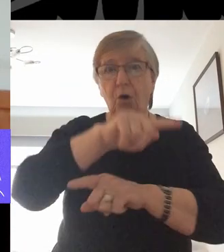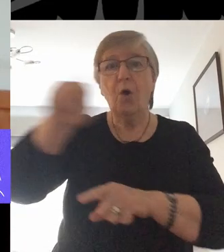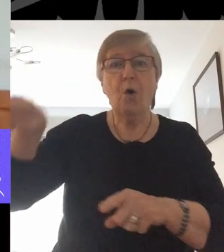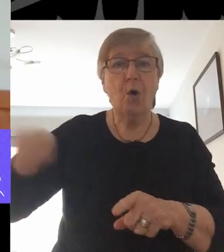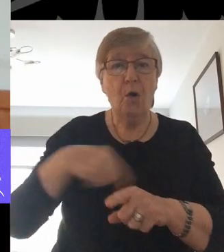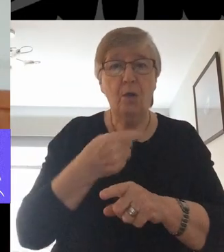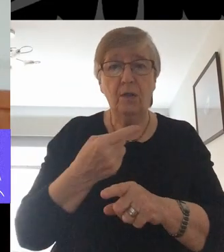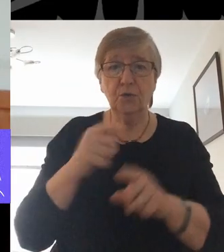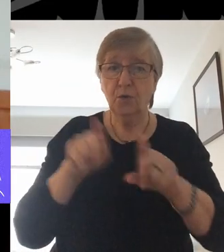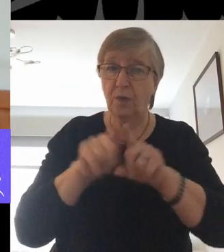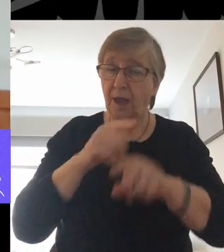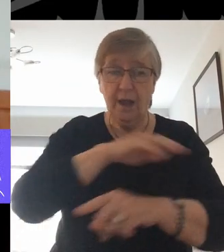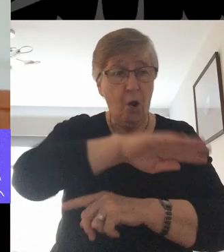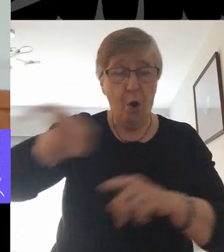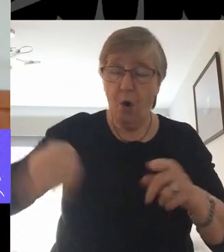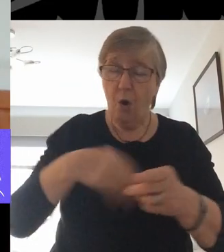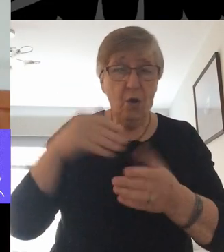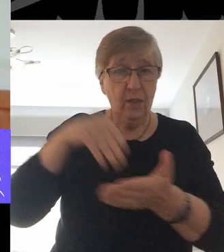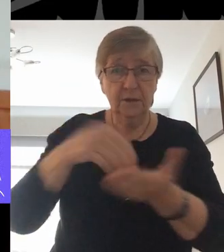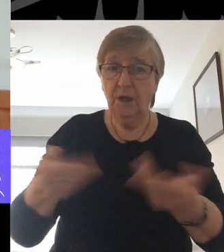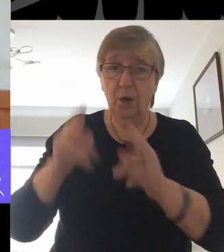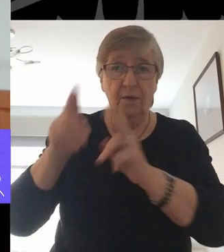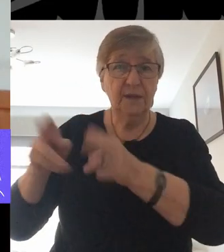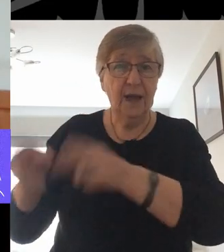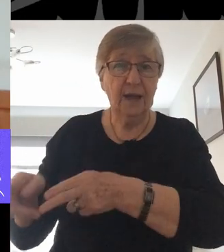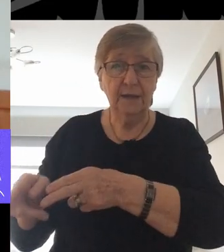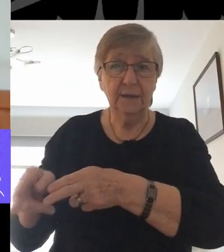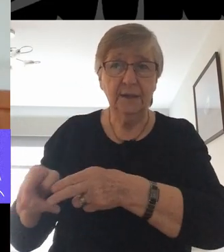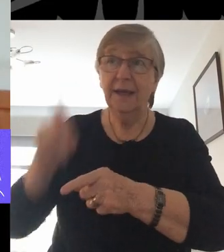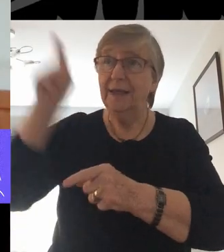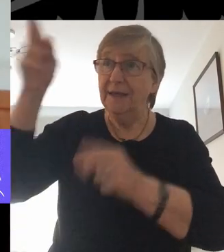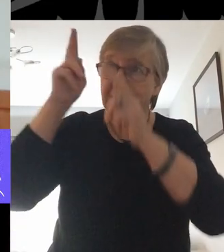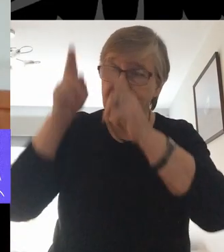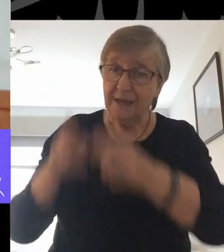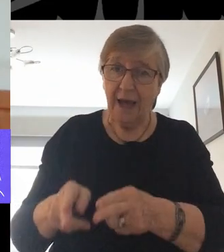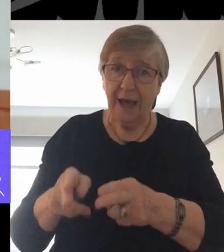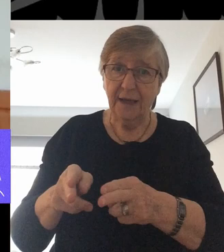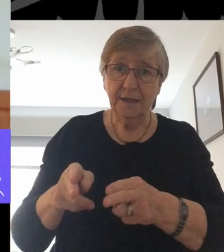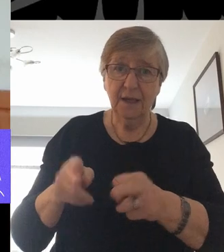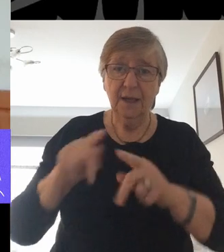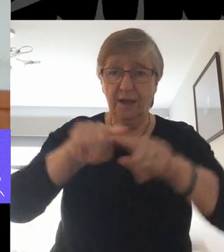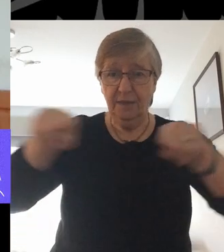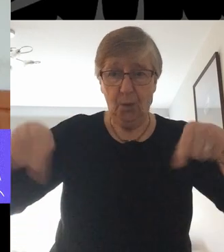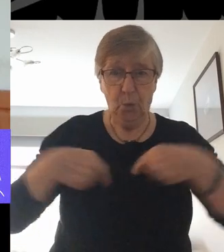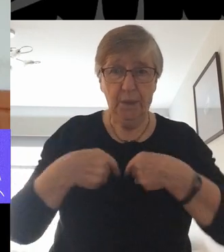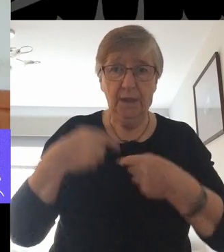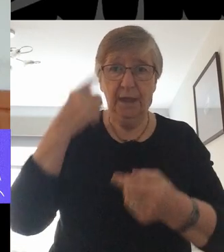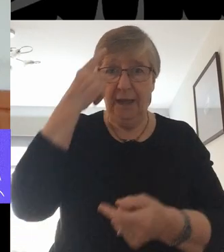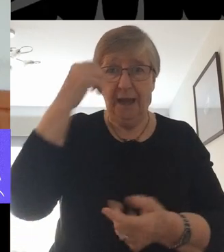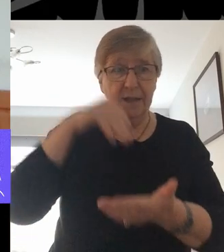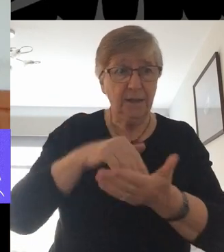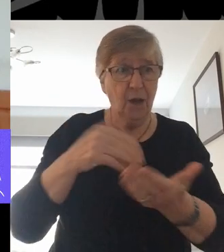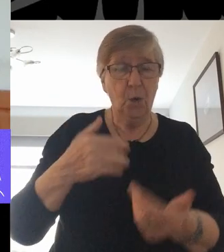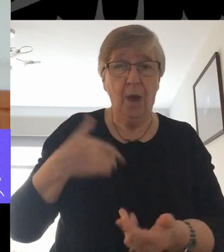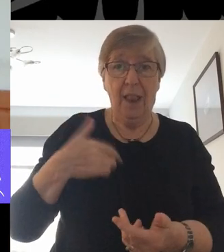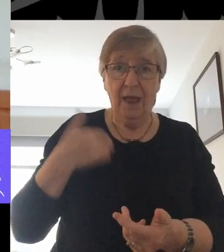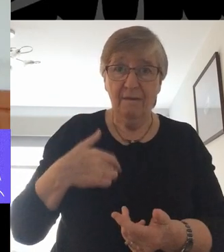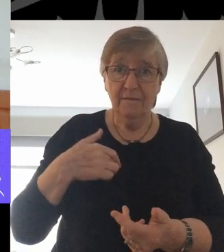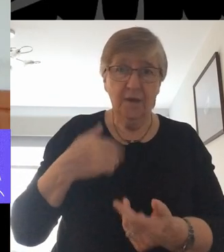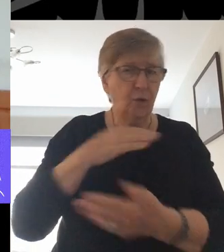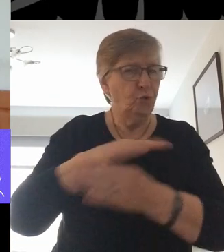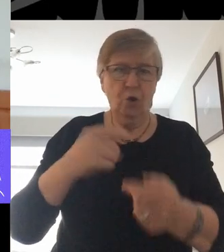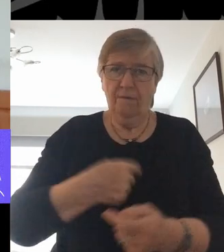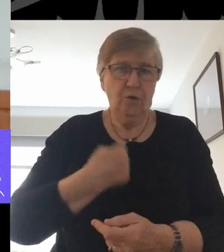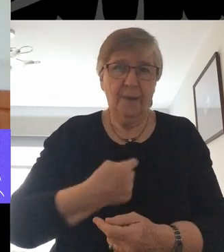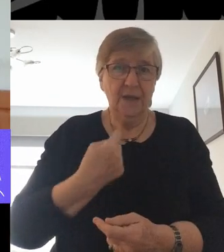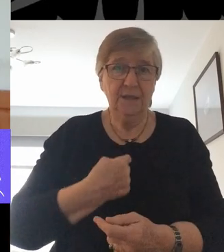have died. And he died for all, that those who live should no longer live for themselves, but for